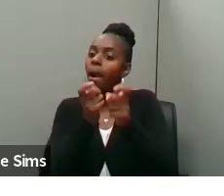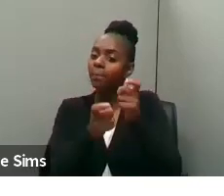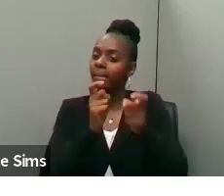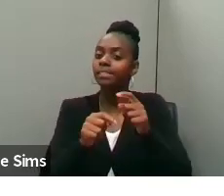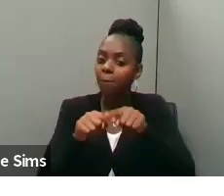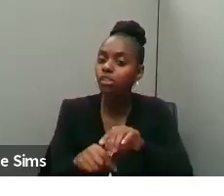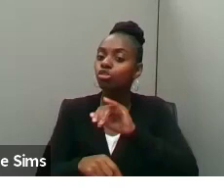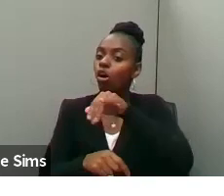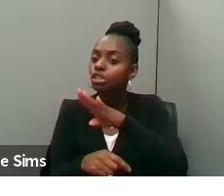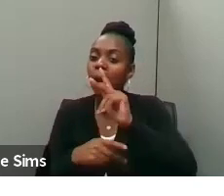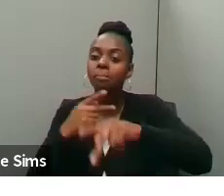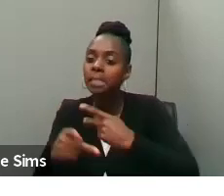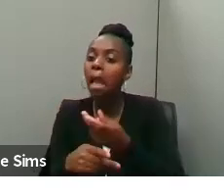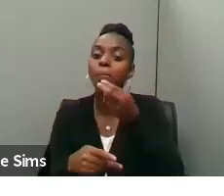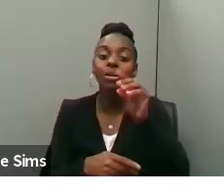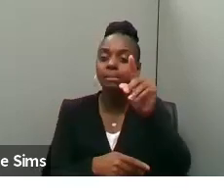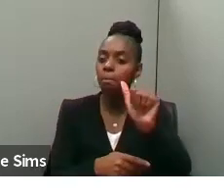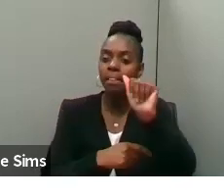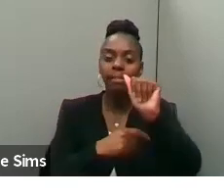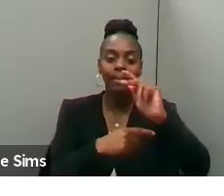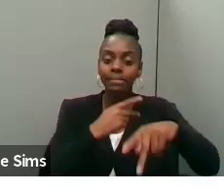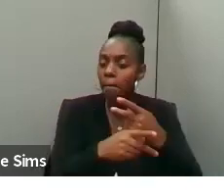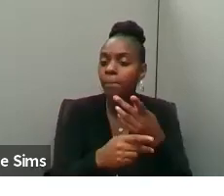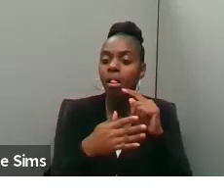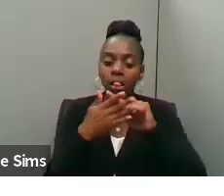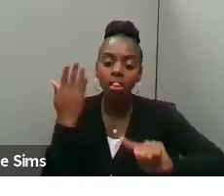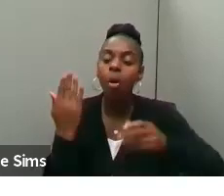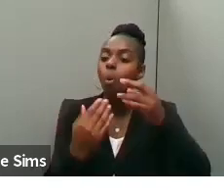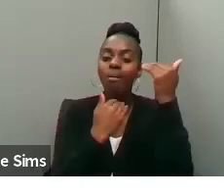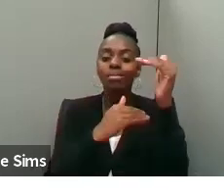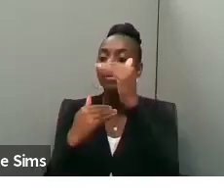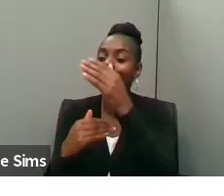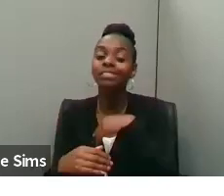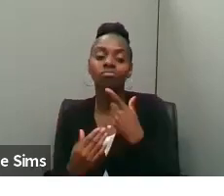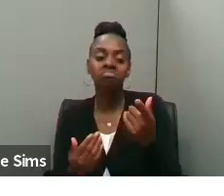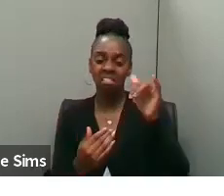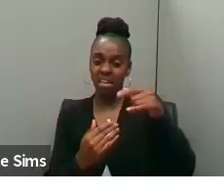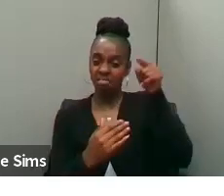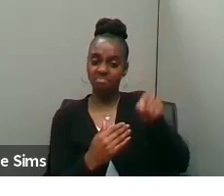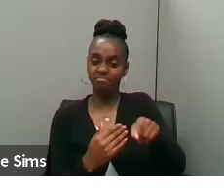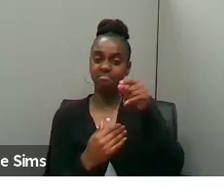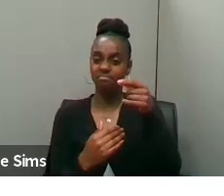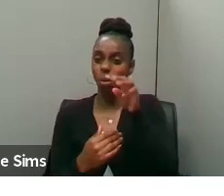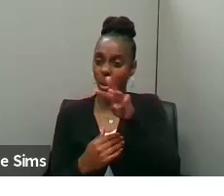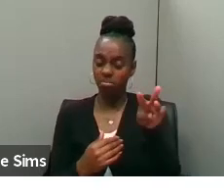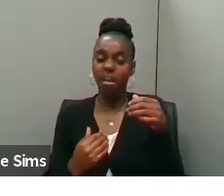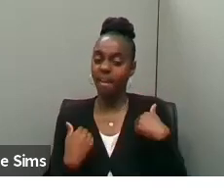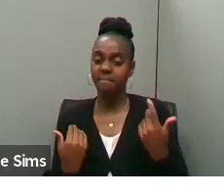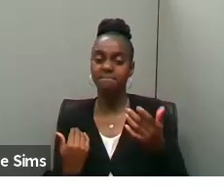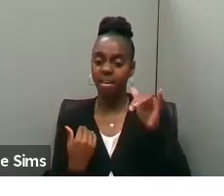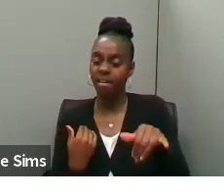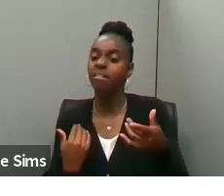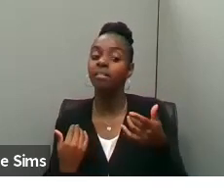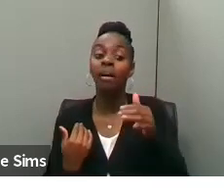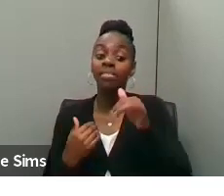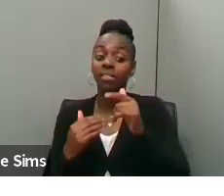based on job type or disability type or limitation. And the website for that is askjan.org. And then the Legal Aid